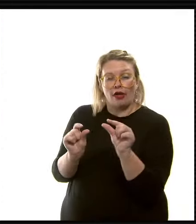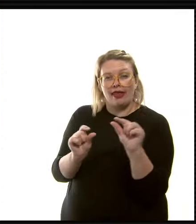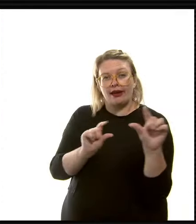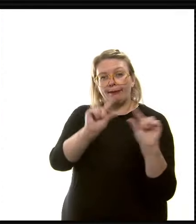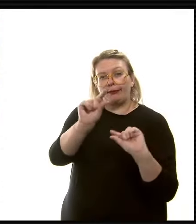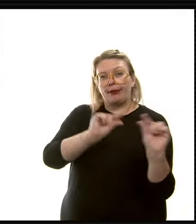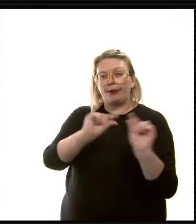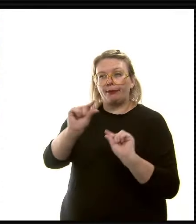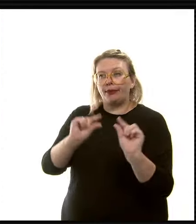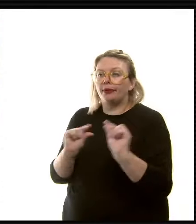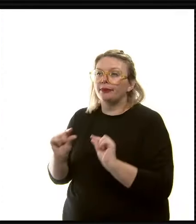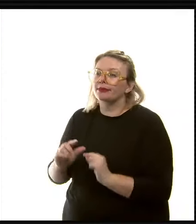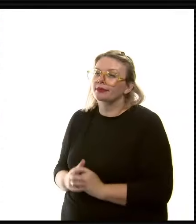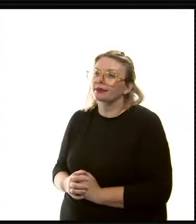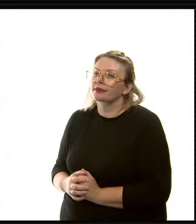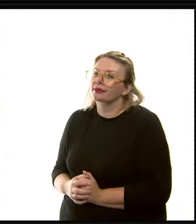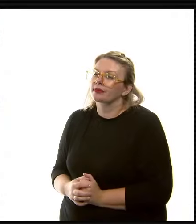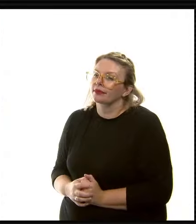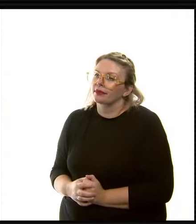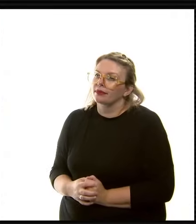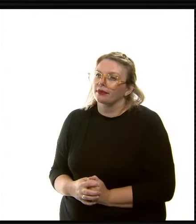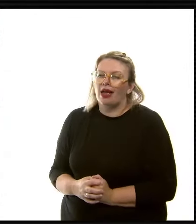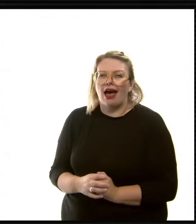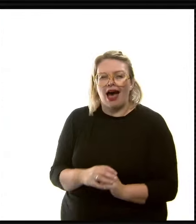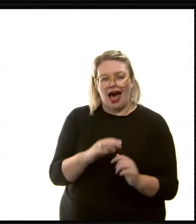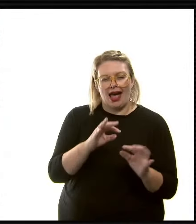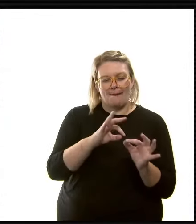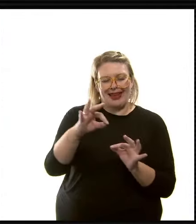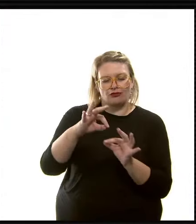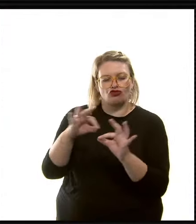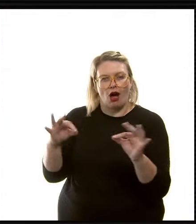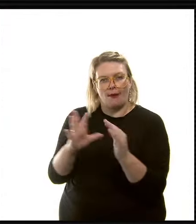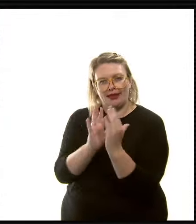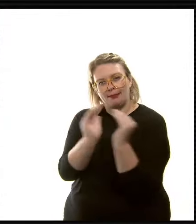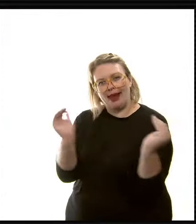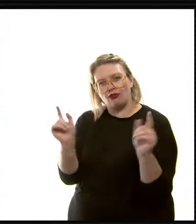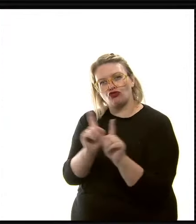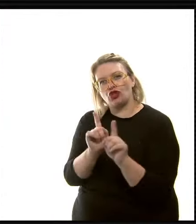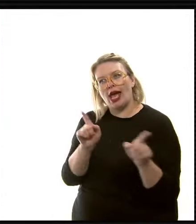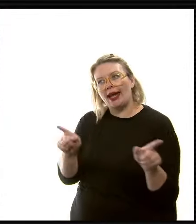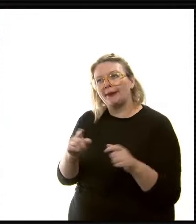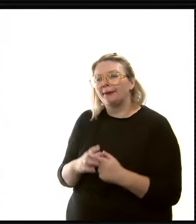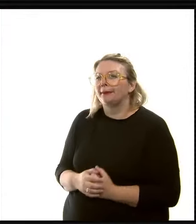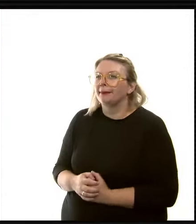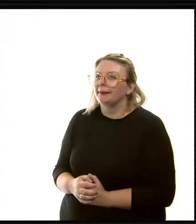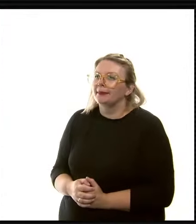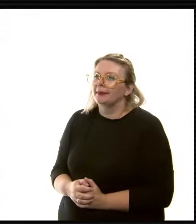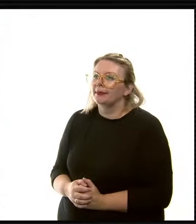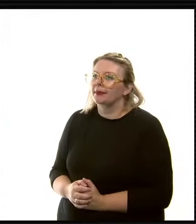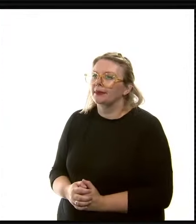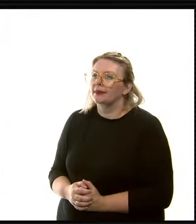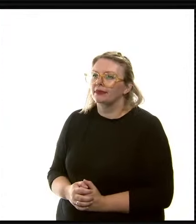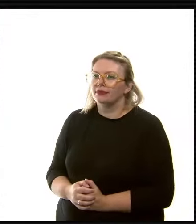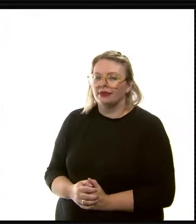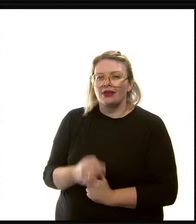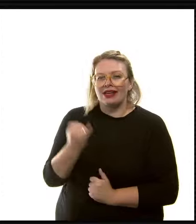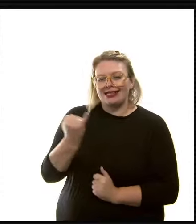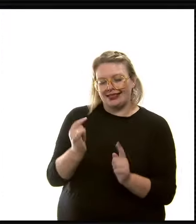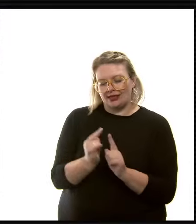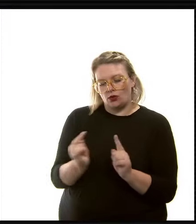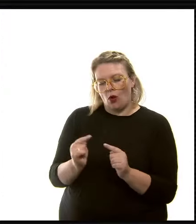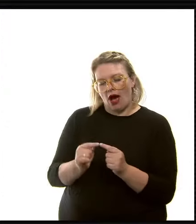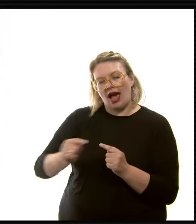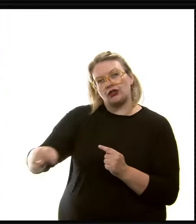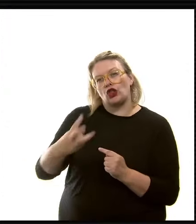I started off by measuring the build so that it properly lined up with what Tyler made. It's 16 studs wide and it's 32